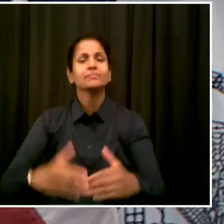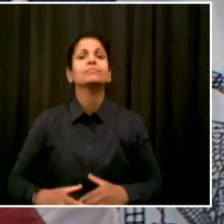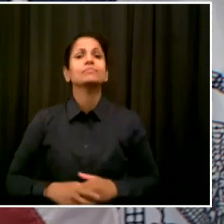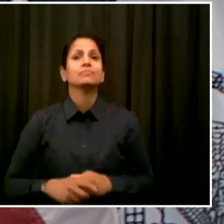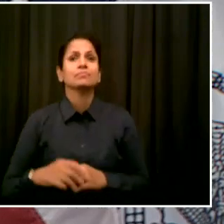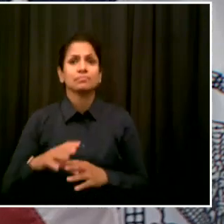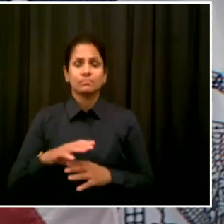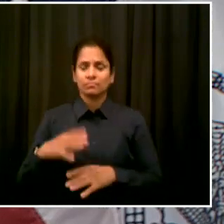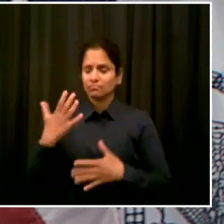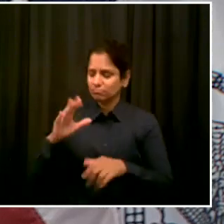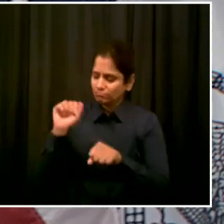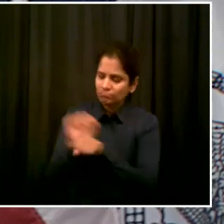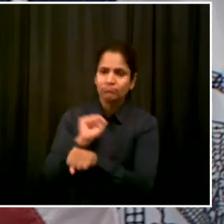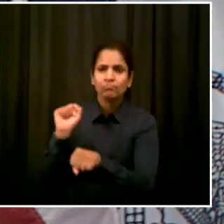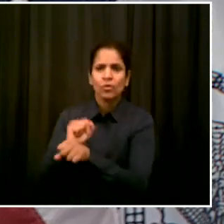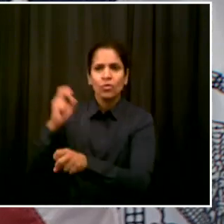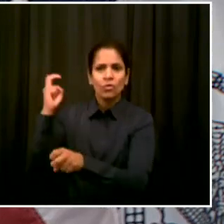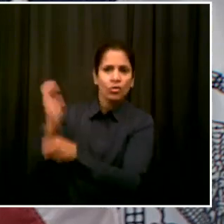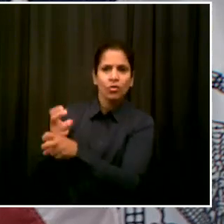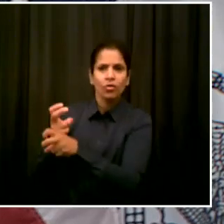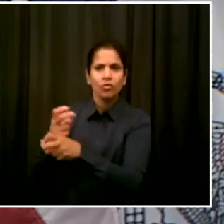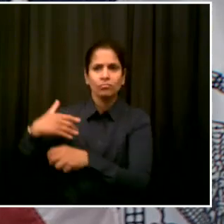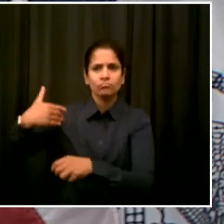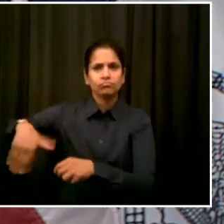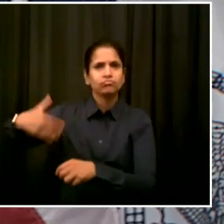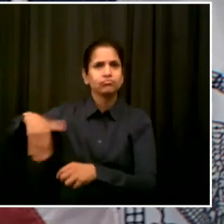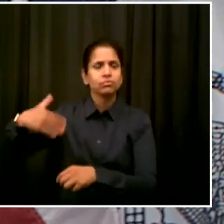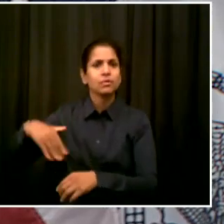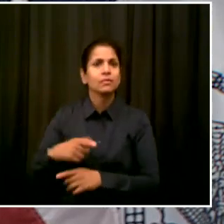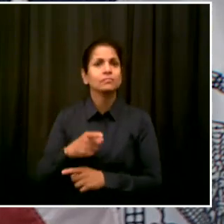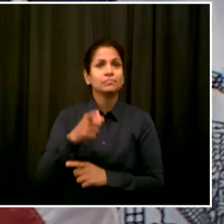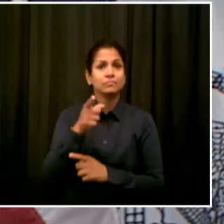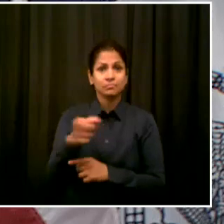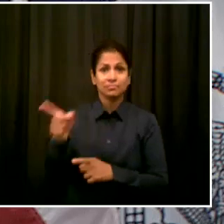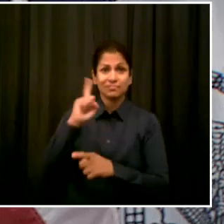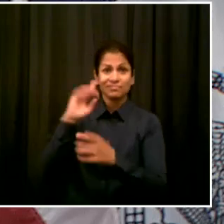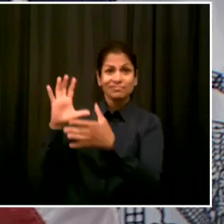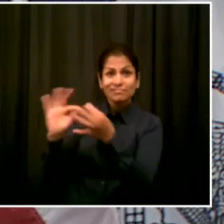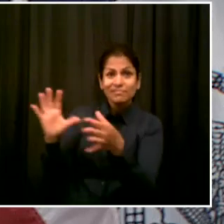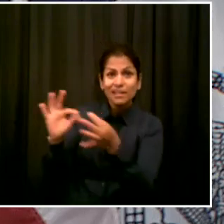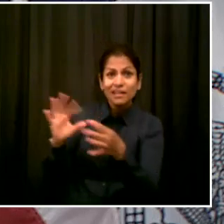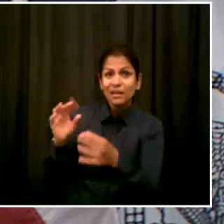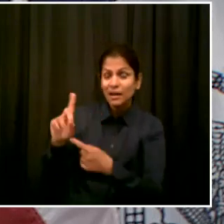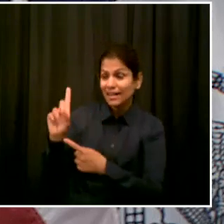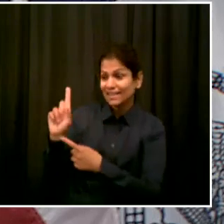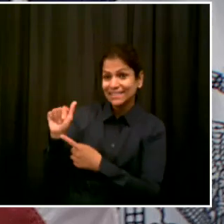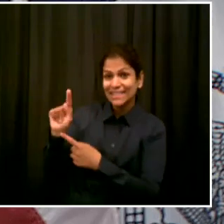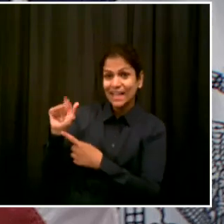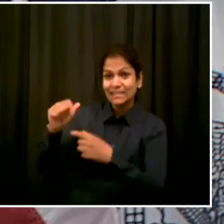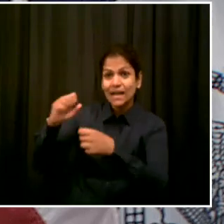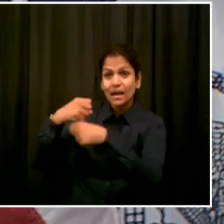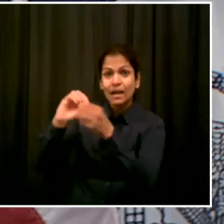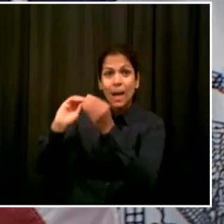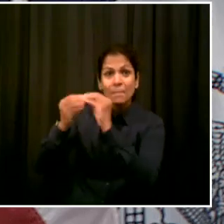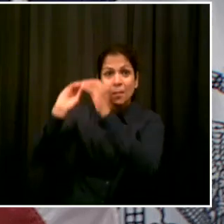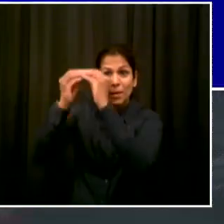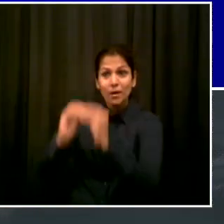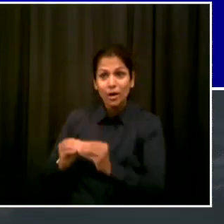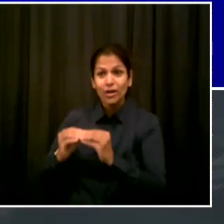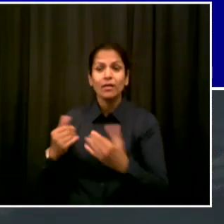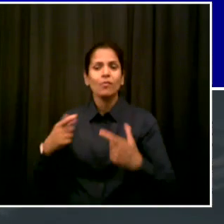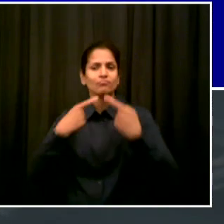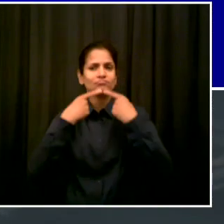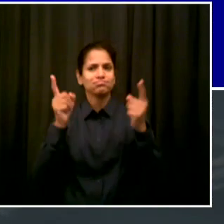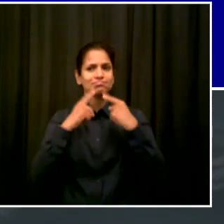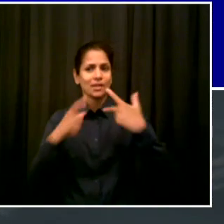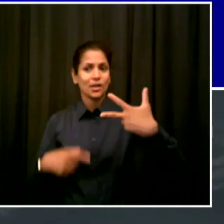is about the data and the numbers and being led by the science, let's talk about our daily indicators. Indicator number 1, daily number of people admitted